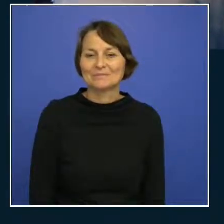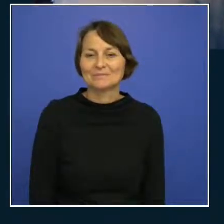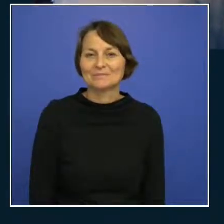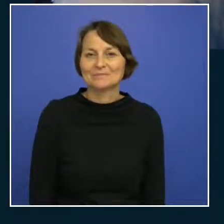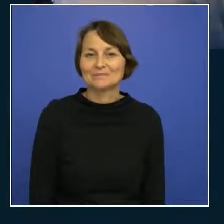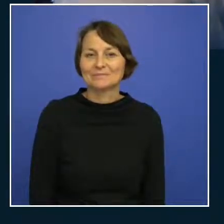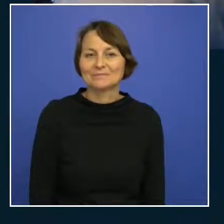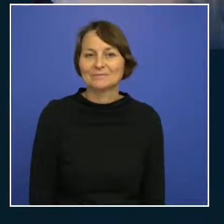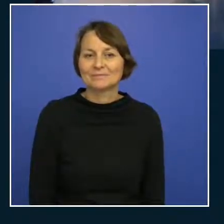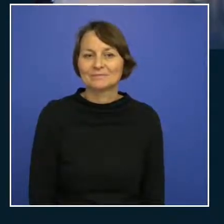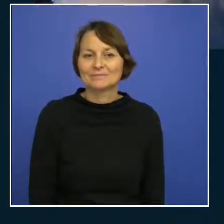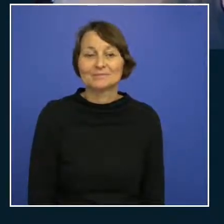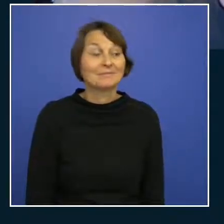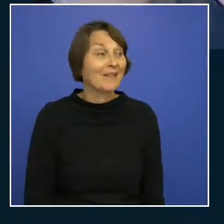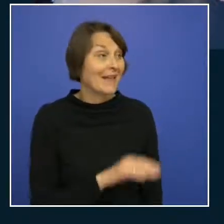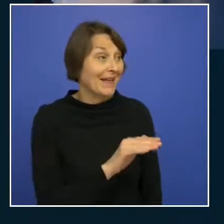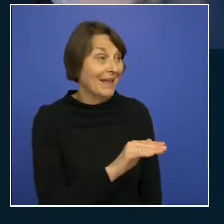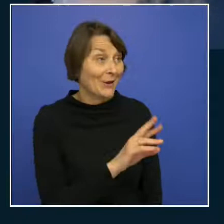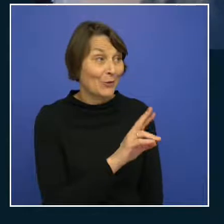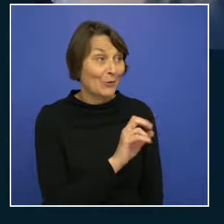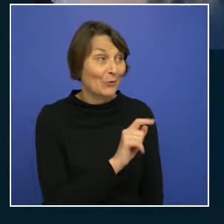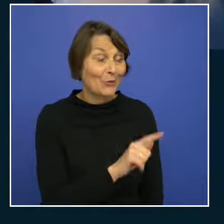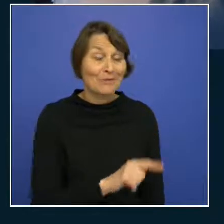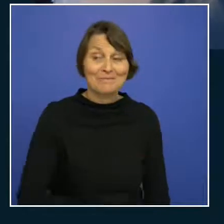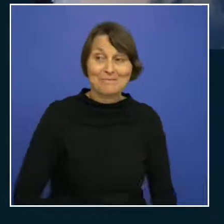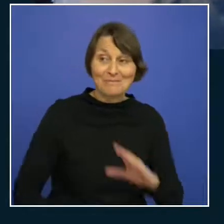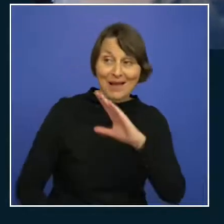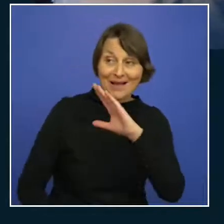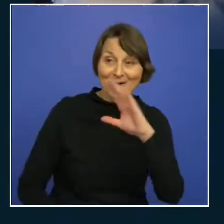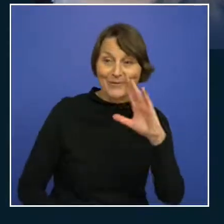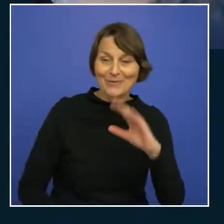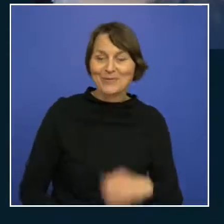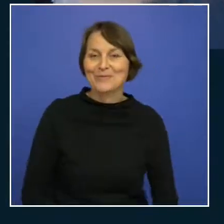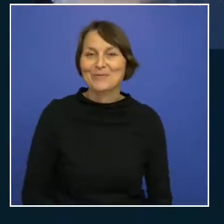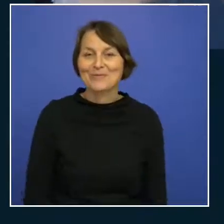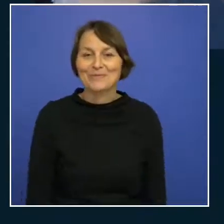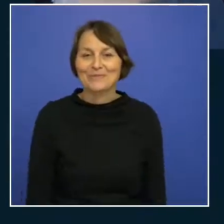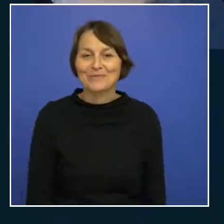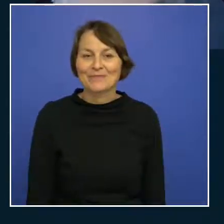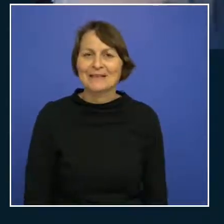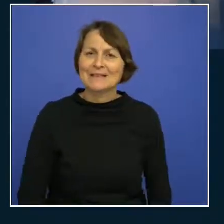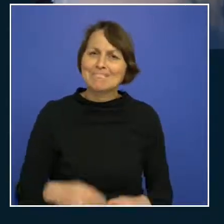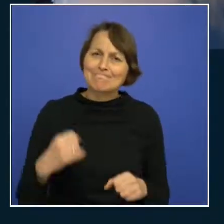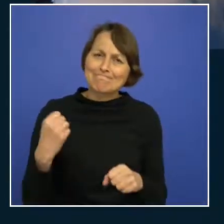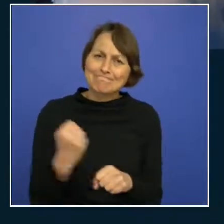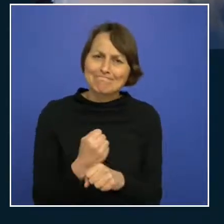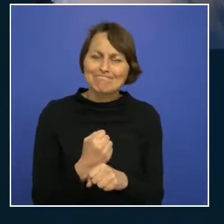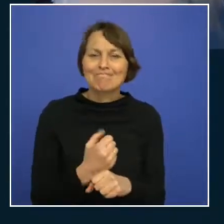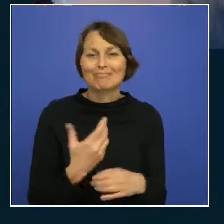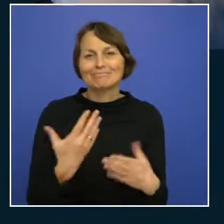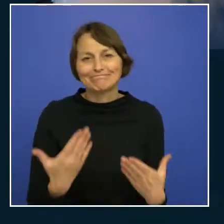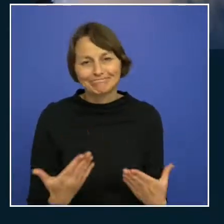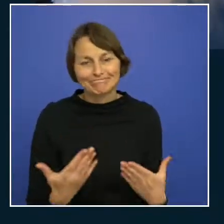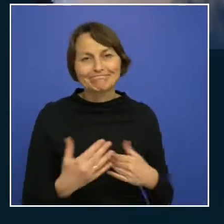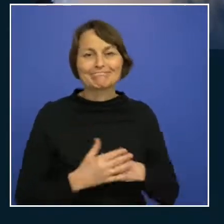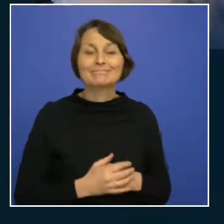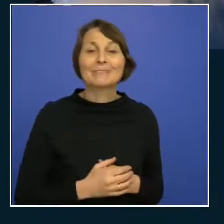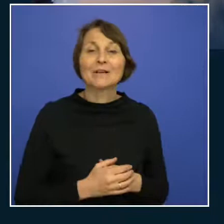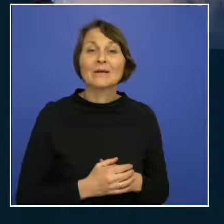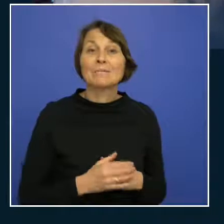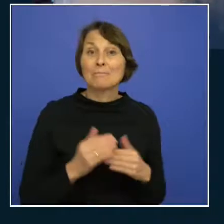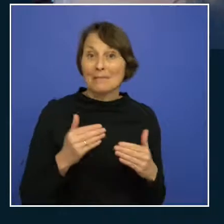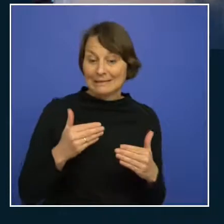So, hey, I'm back. Yeah, that was a bit unfortunate, but Robin is